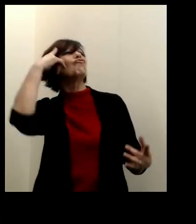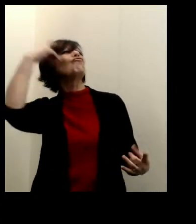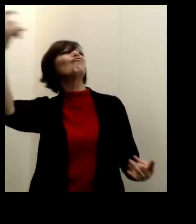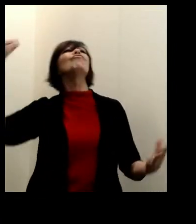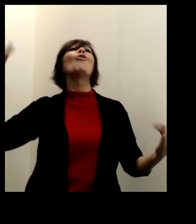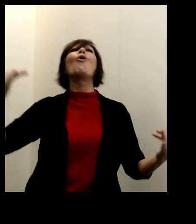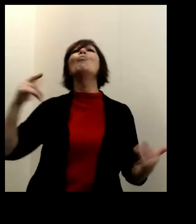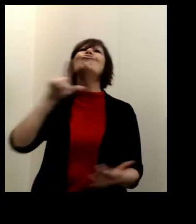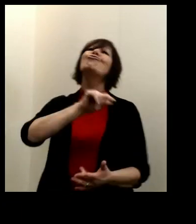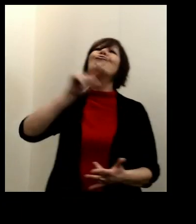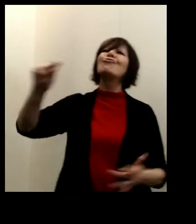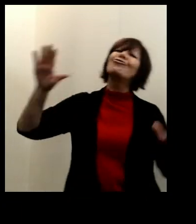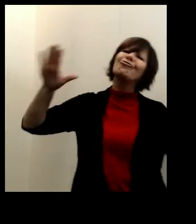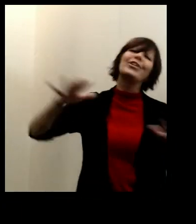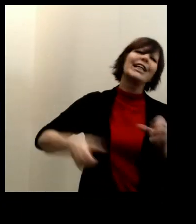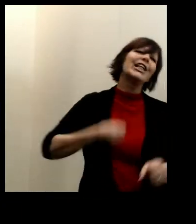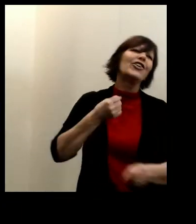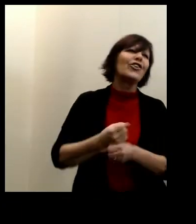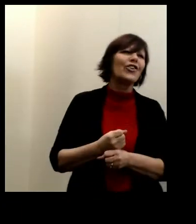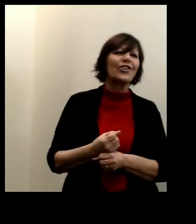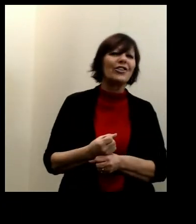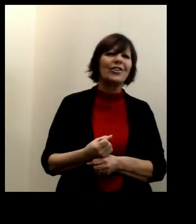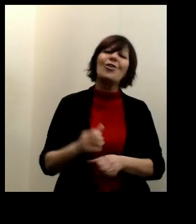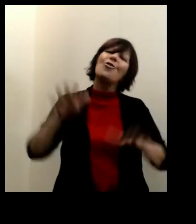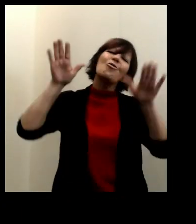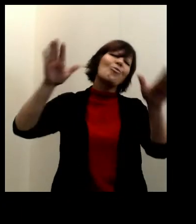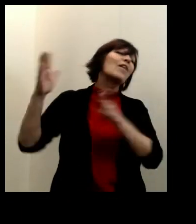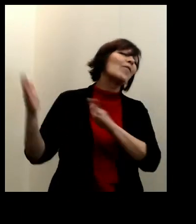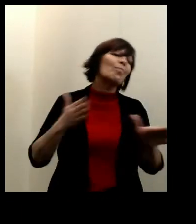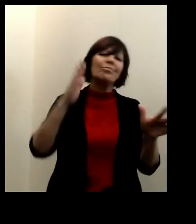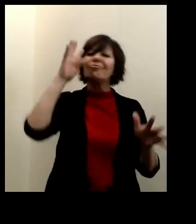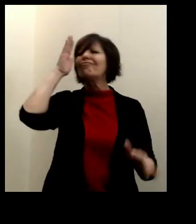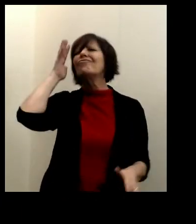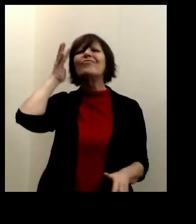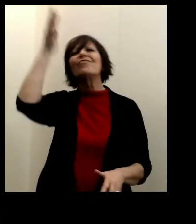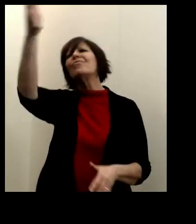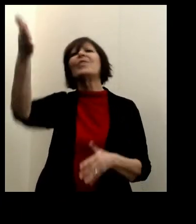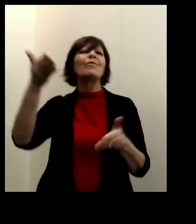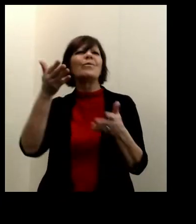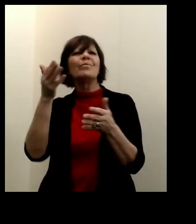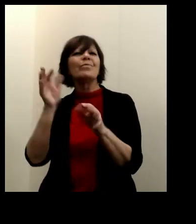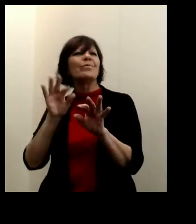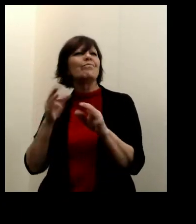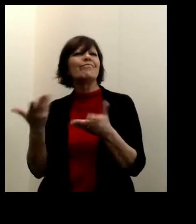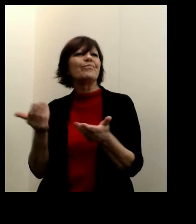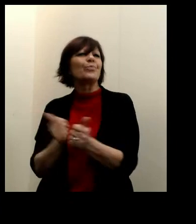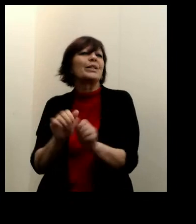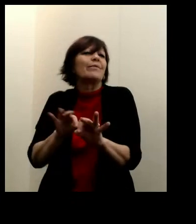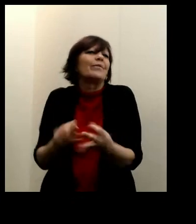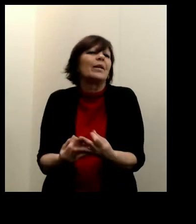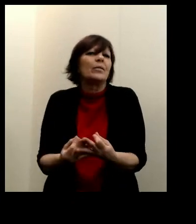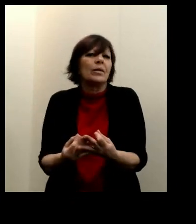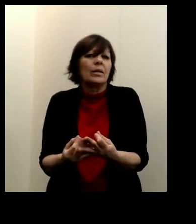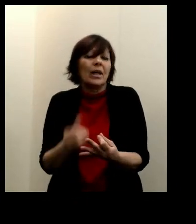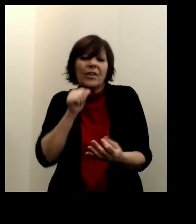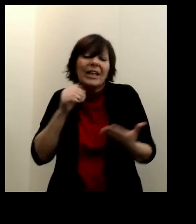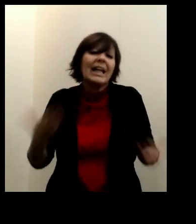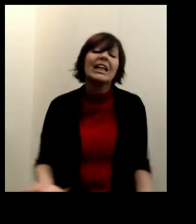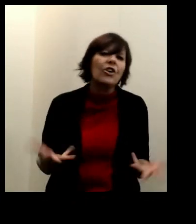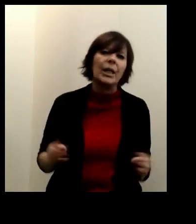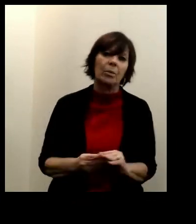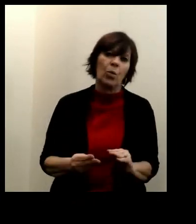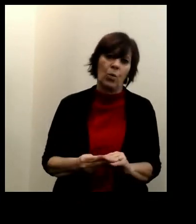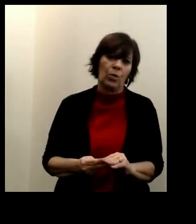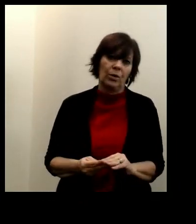that 2020 would be a great year, with wonderful plans ahead of what they were going to do with their family and their loved ones. And they're not here with us anymore.